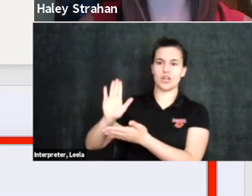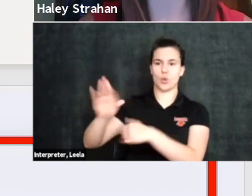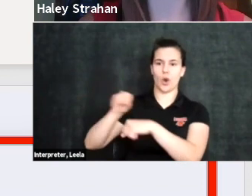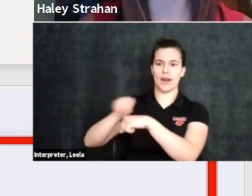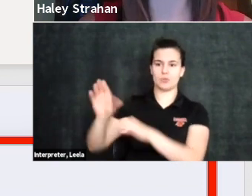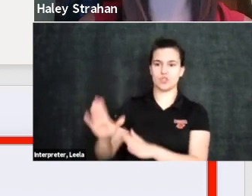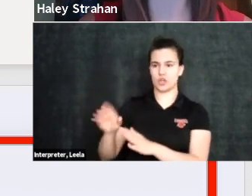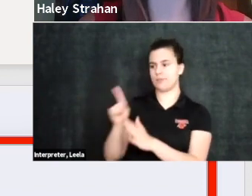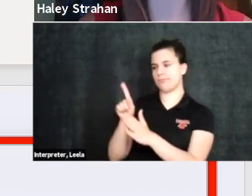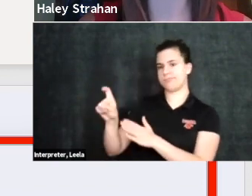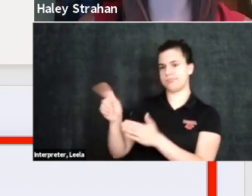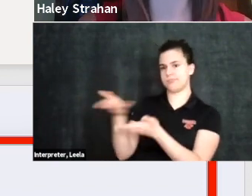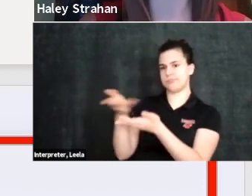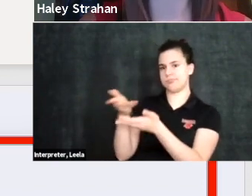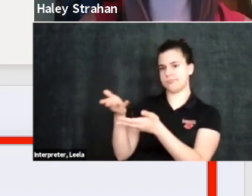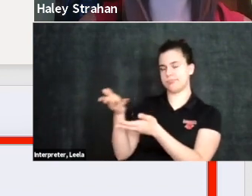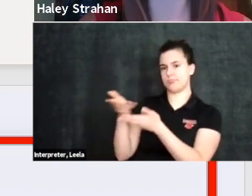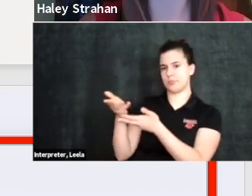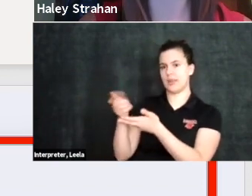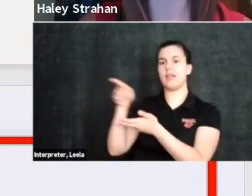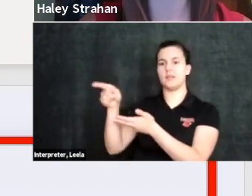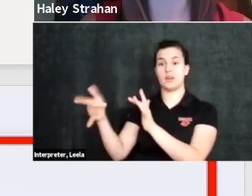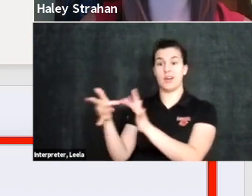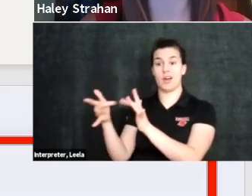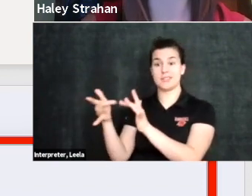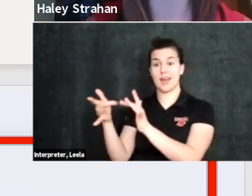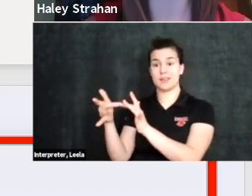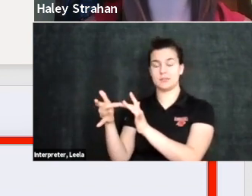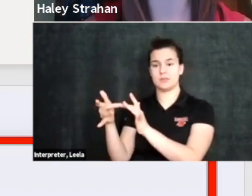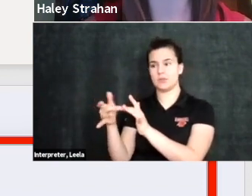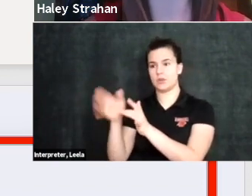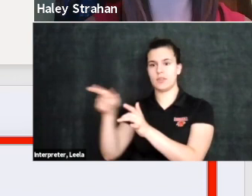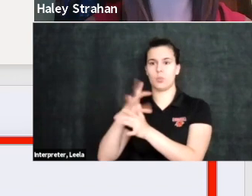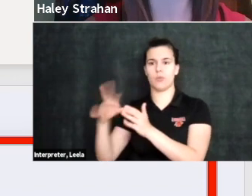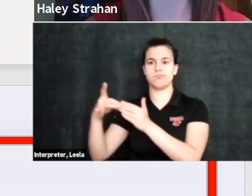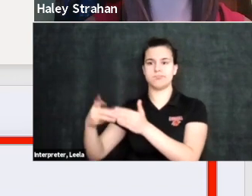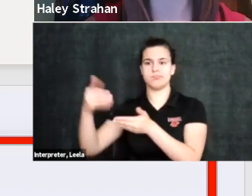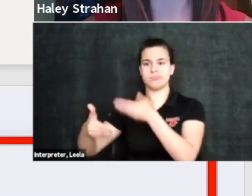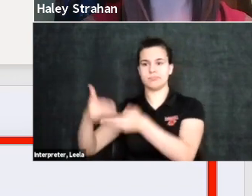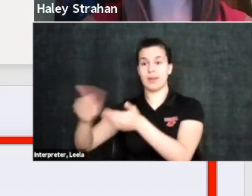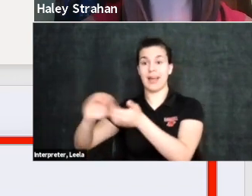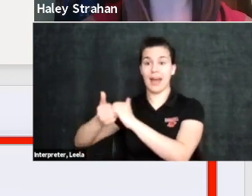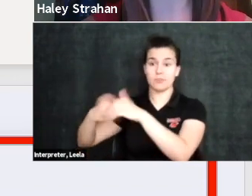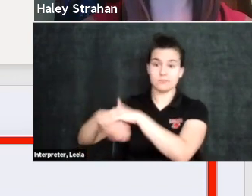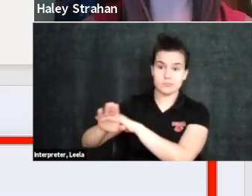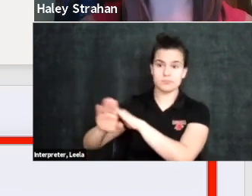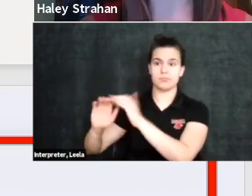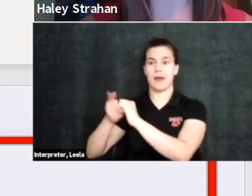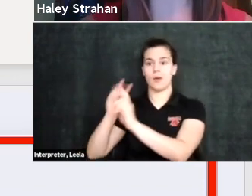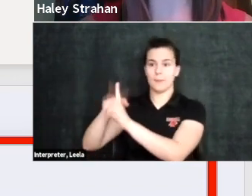And you can go there, and they'll hook you up with an admissions counselor who can kind of walk you through all the steps to getting admitted to